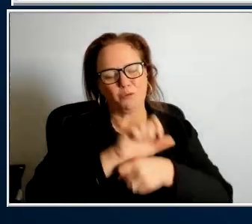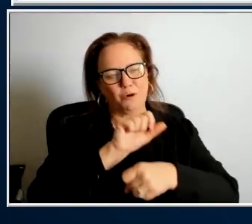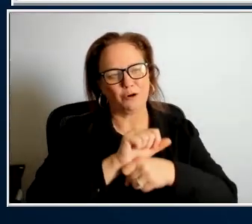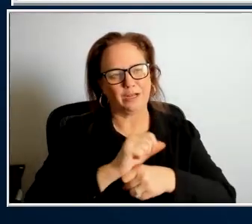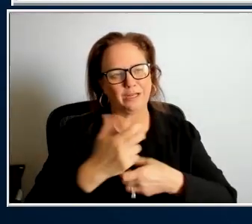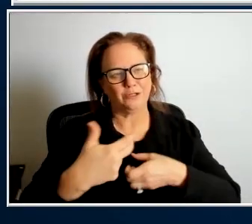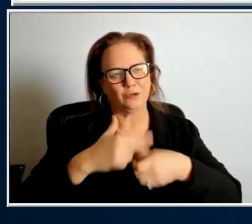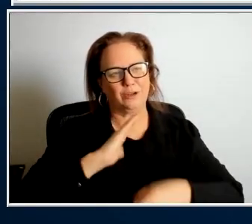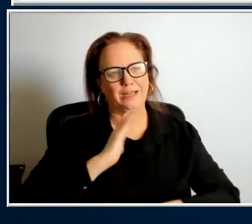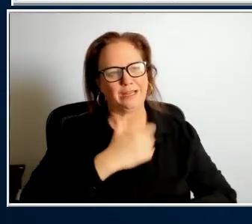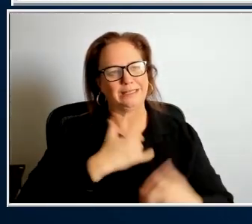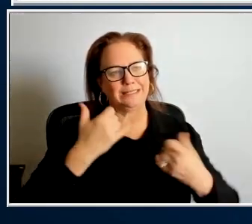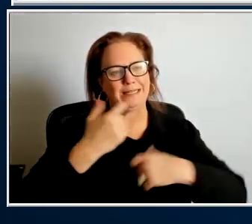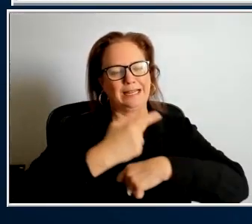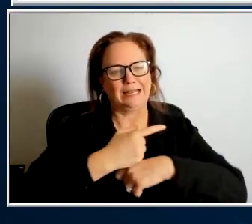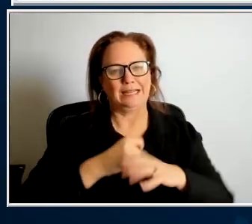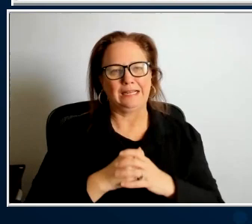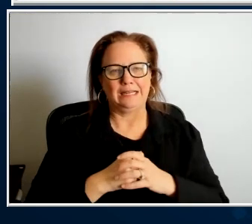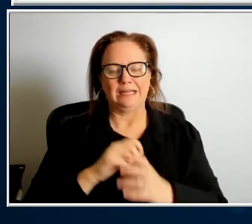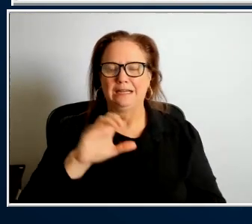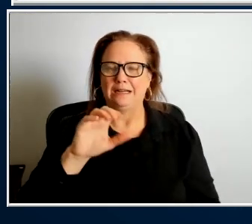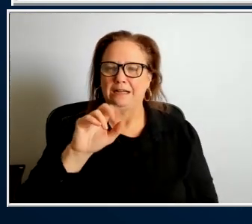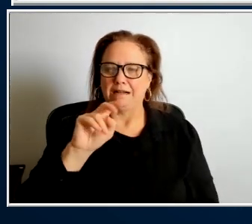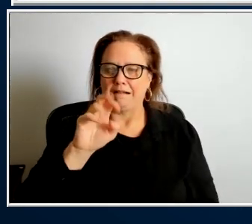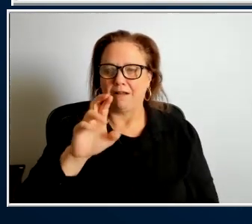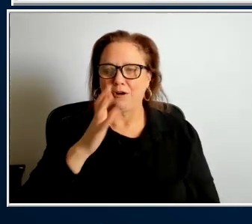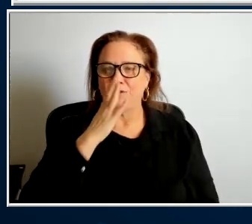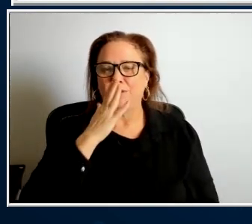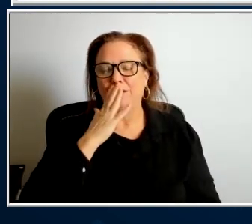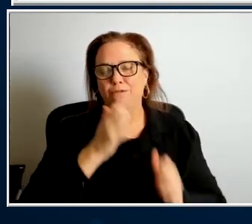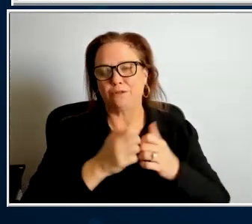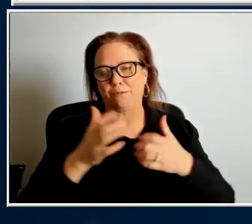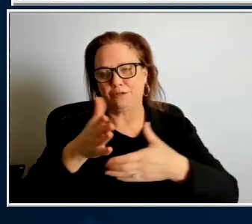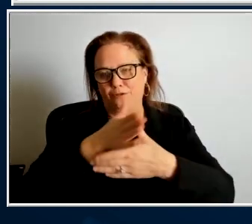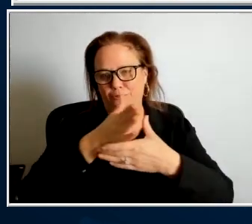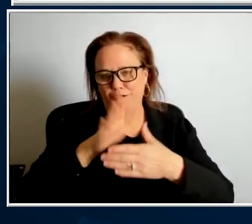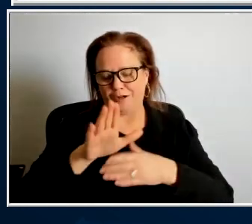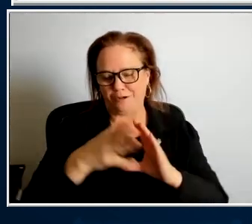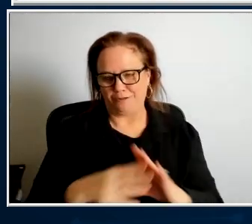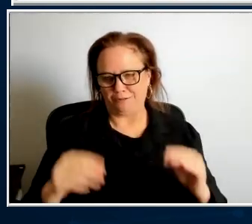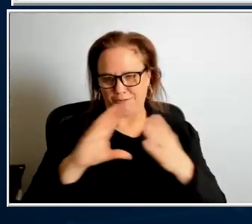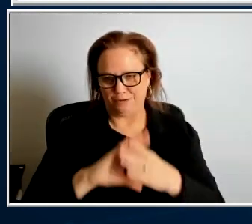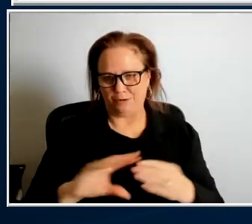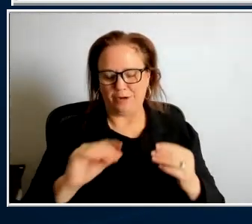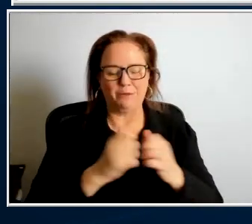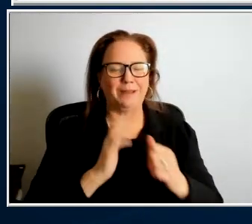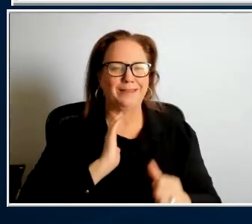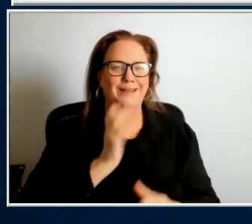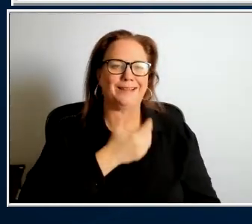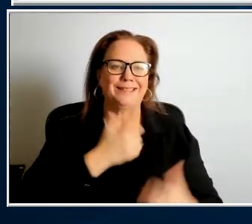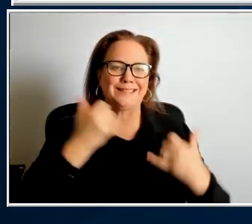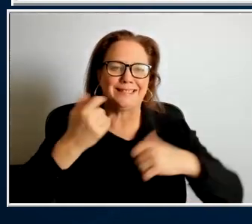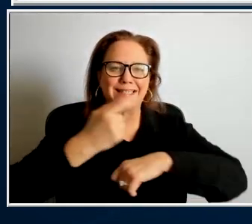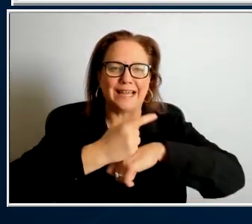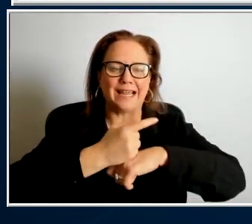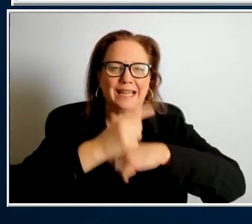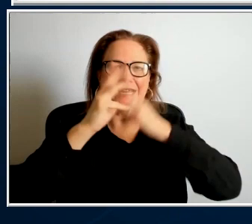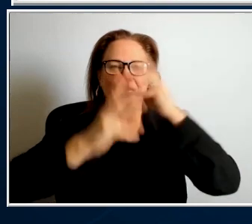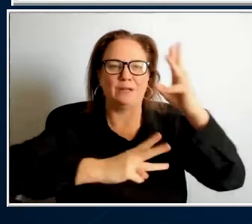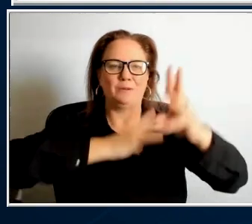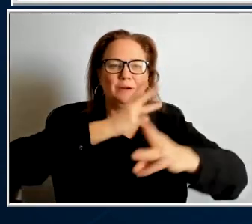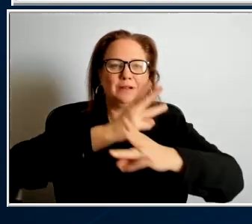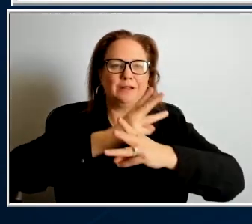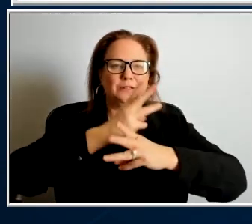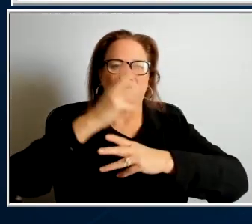today. We appreciate it. Thank you for having me. Conor, again, thank you so much for sharing your story with us today and with the world as you go out